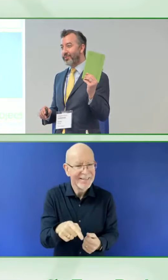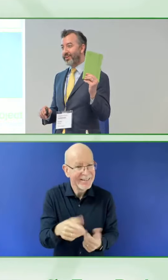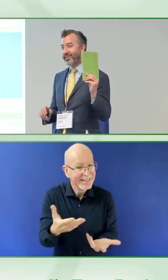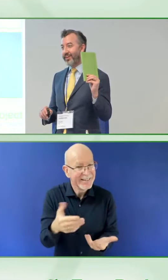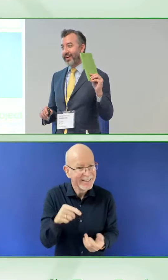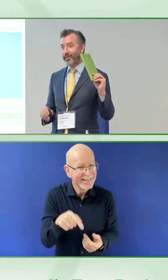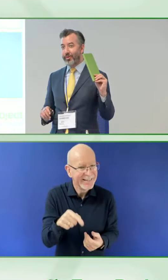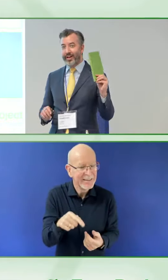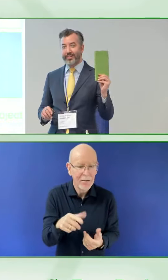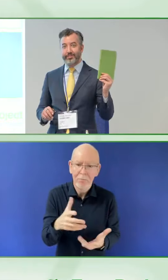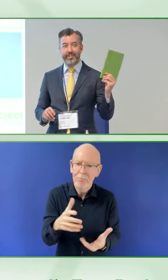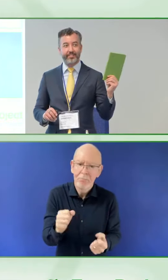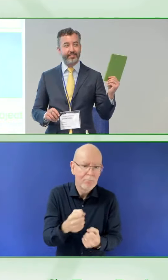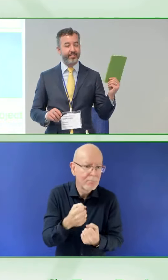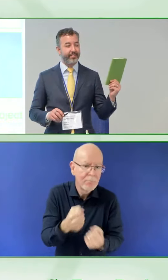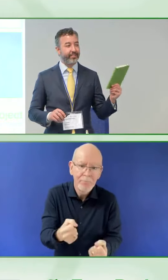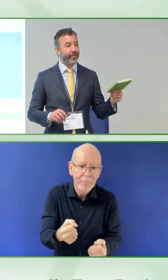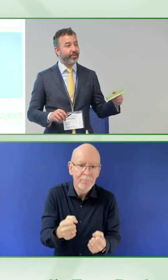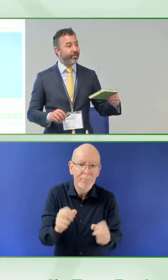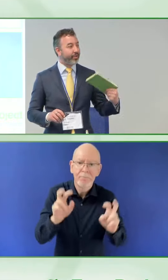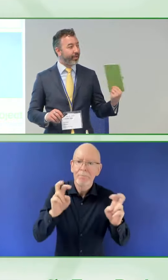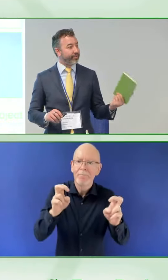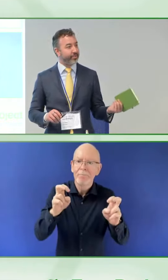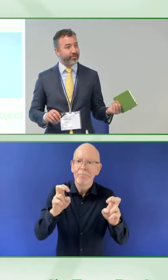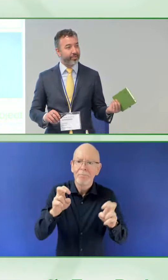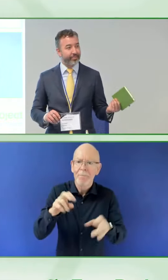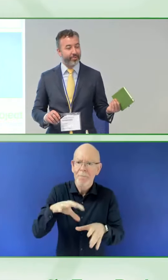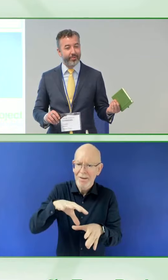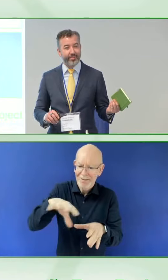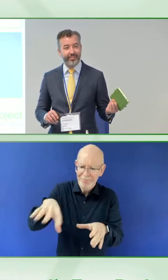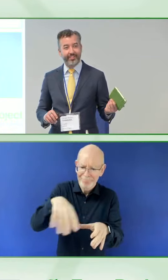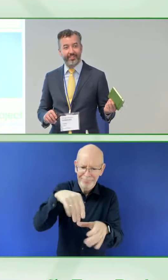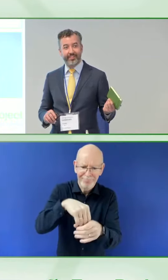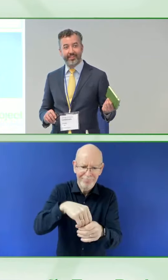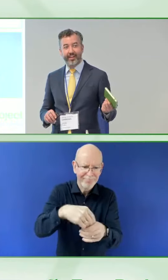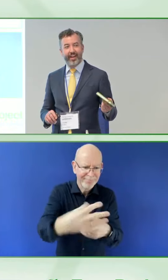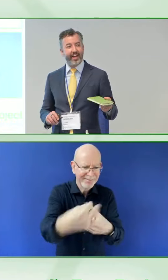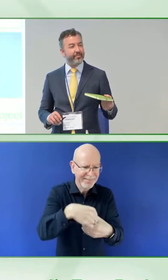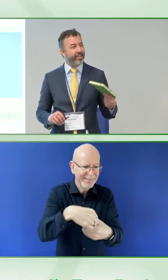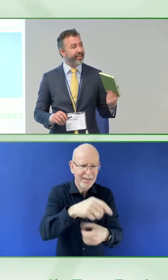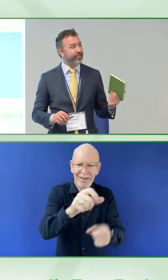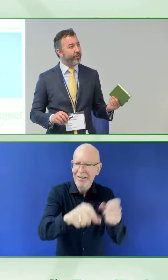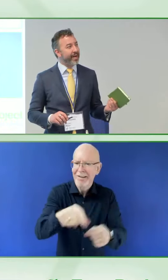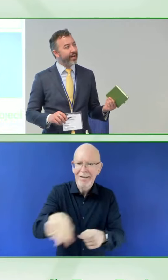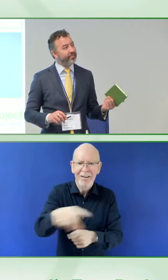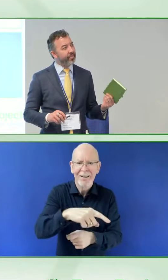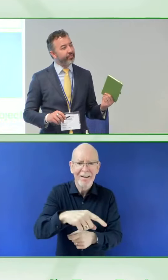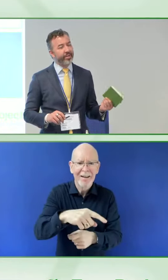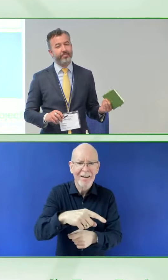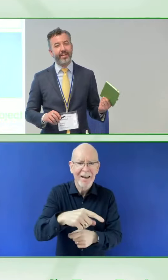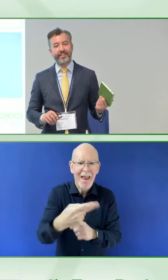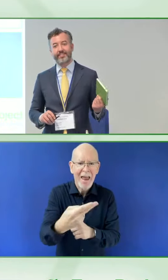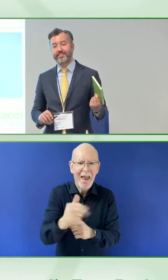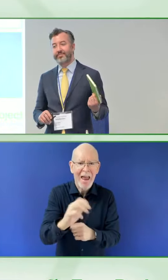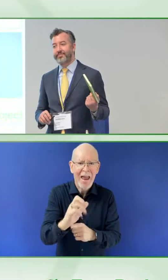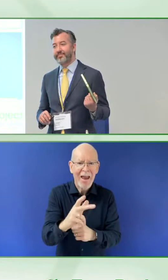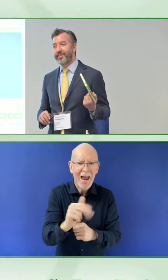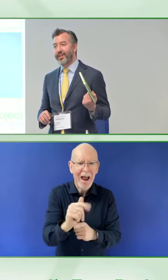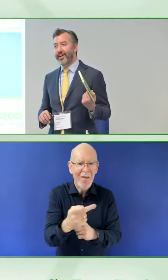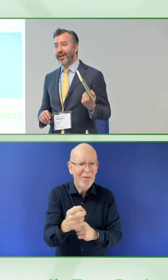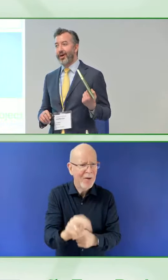project notebook and a writing utensil. You could also use your computer. And I'm going to give you about 3